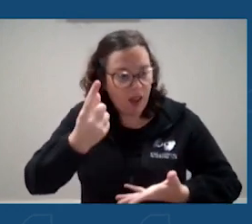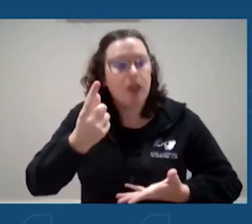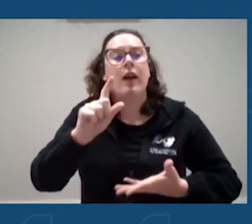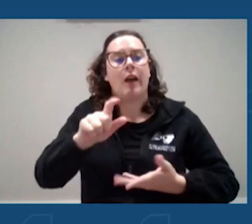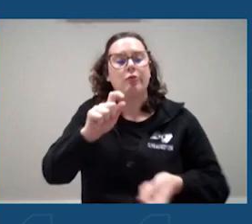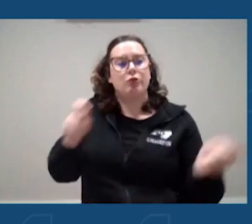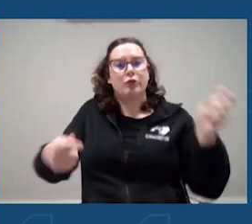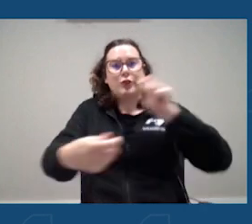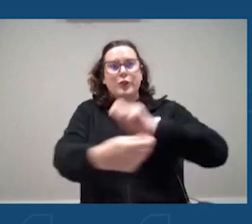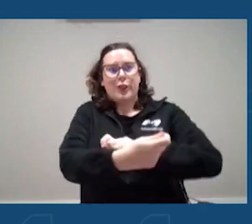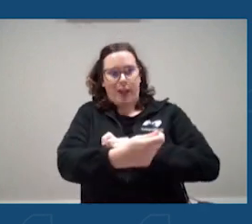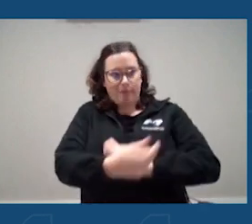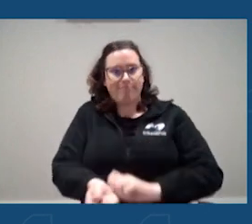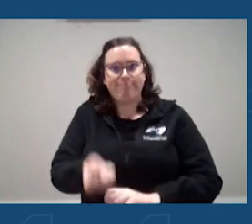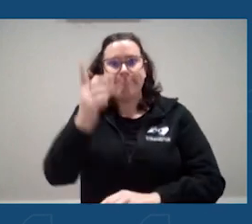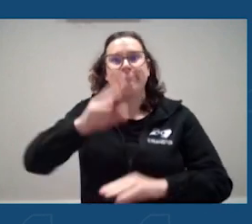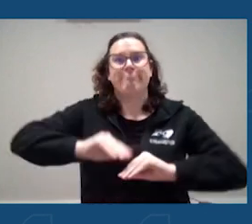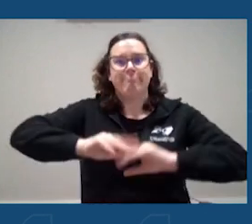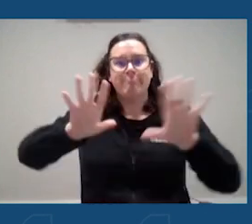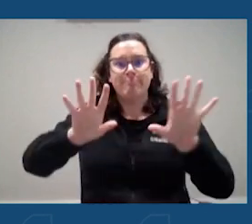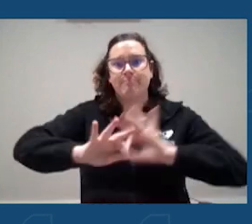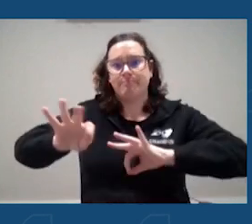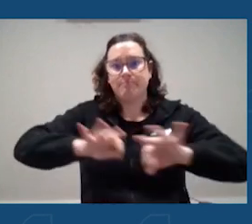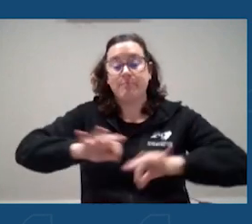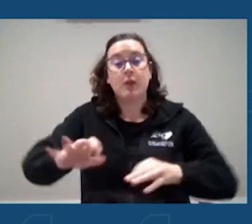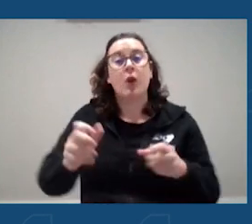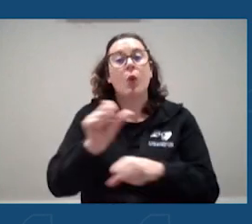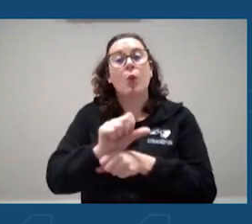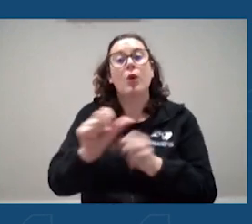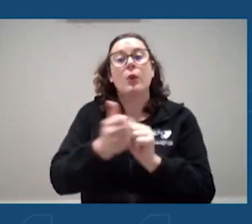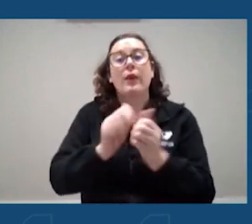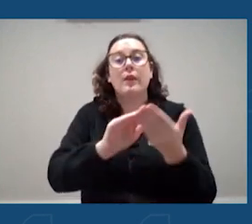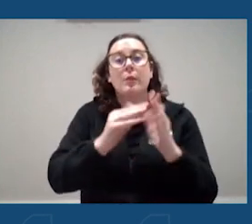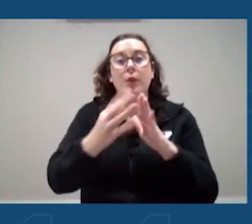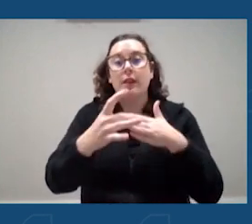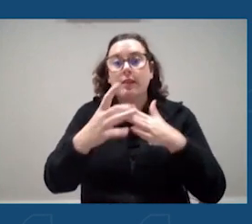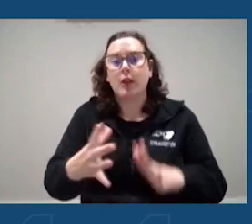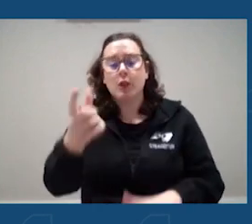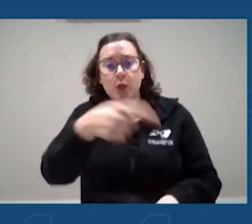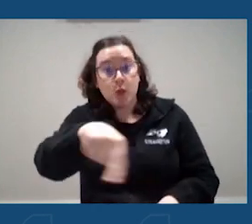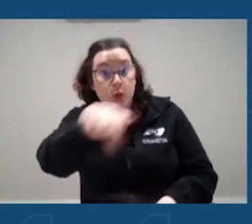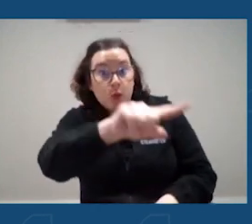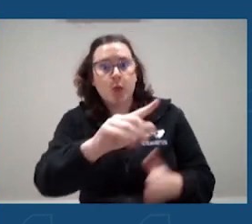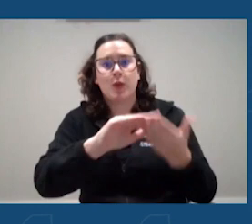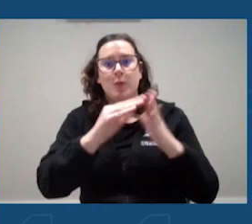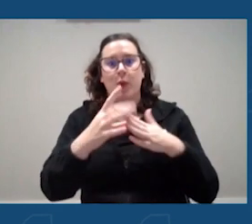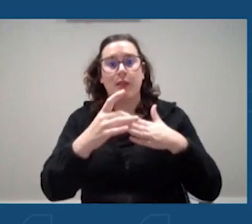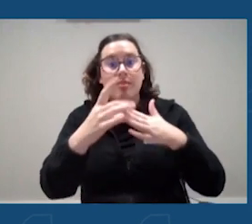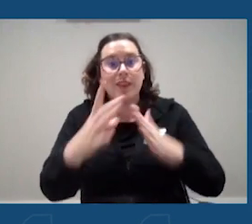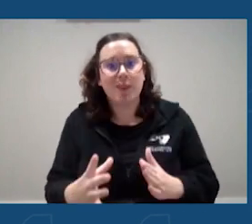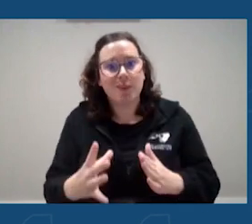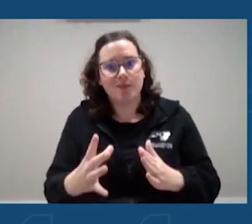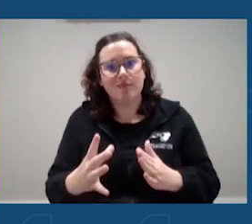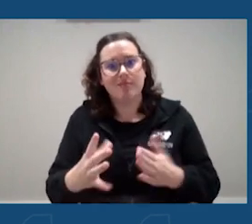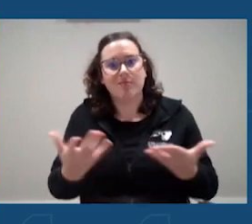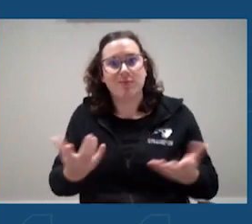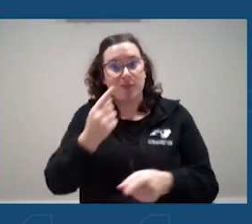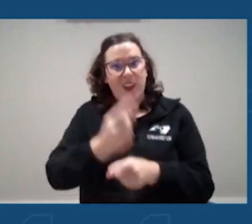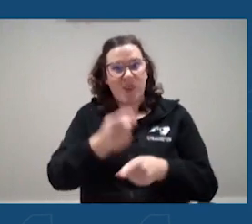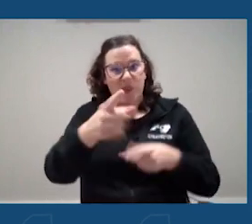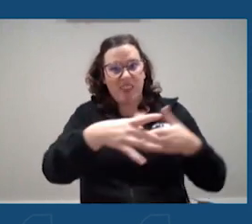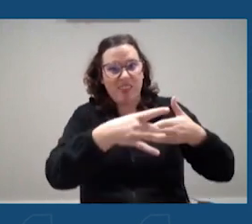on all the time. And also working with community leaders. You are all community leaders. That's why I'm calling you that. You are leading us through this. And